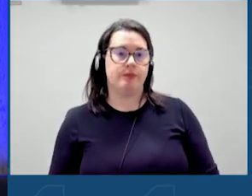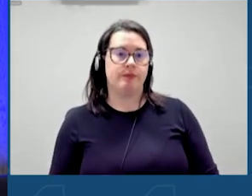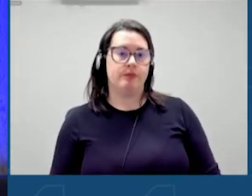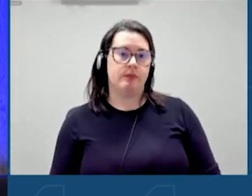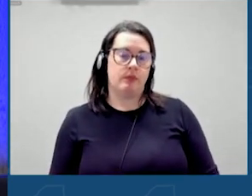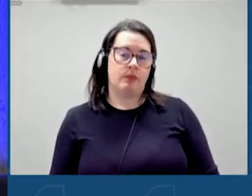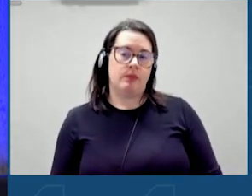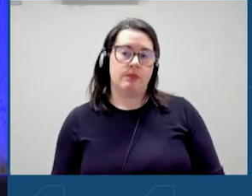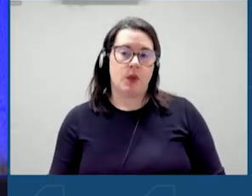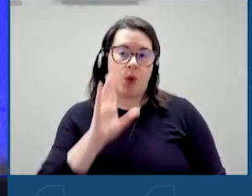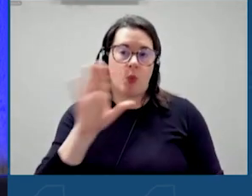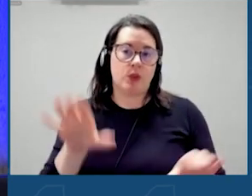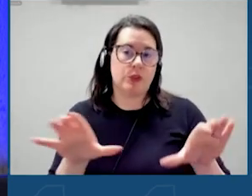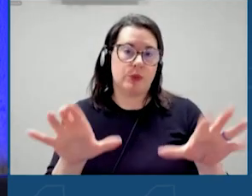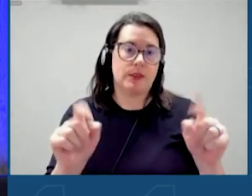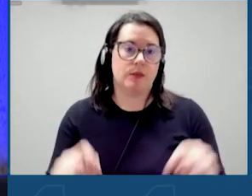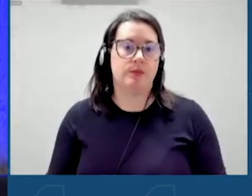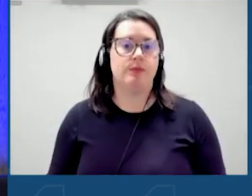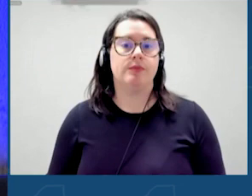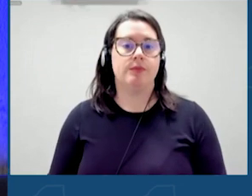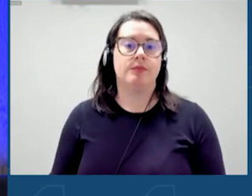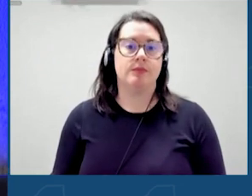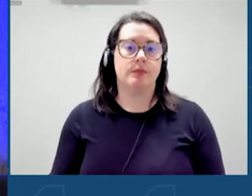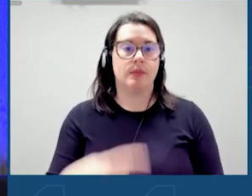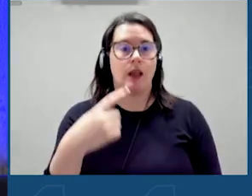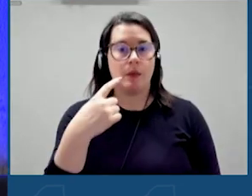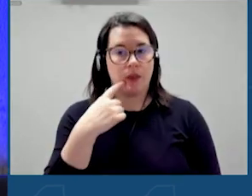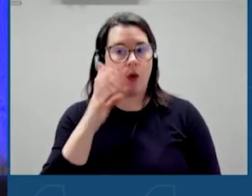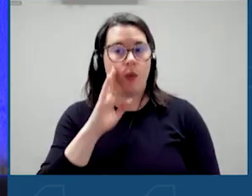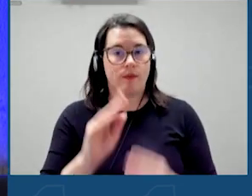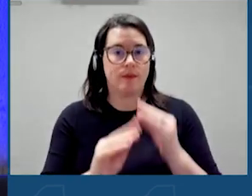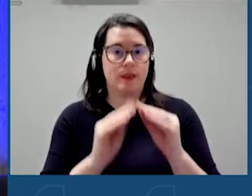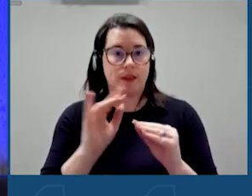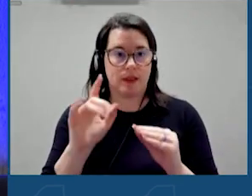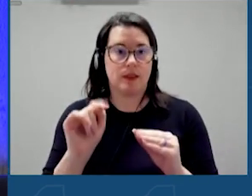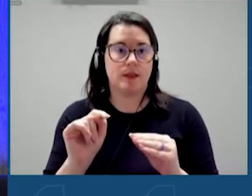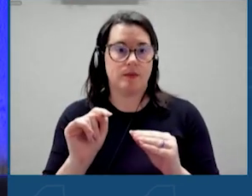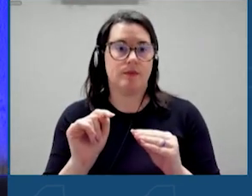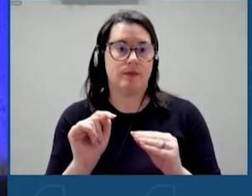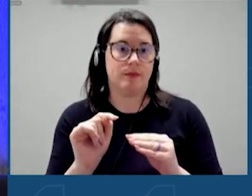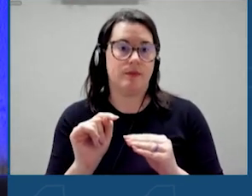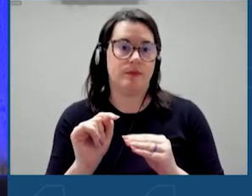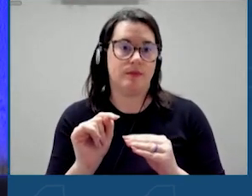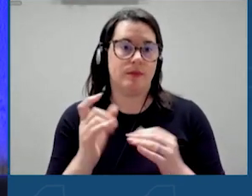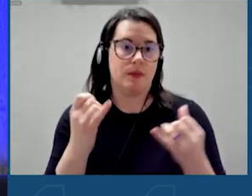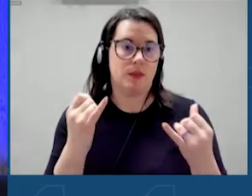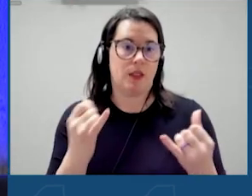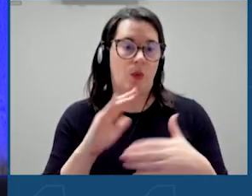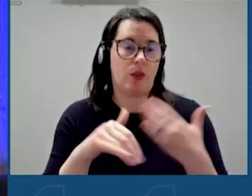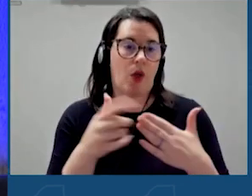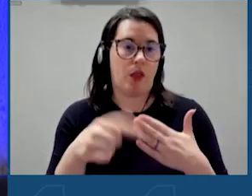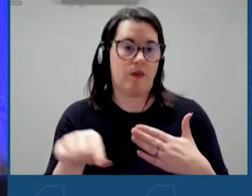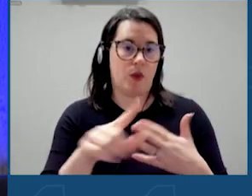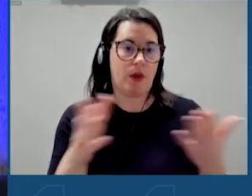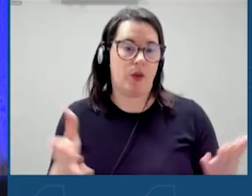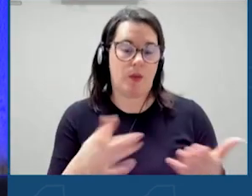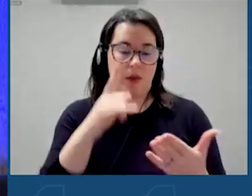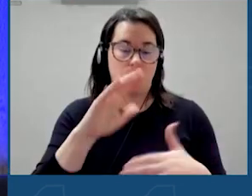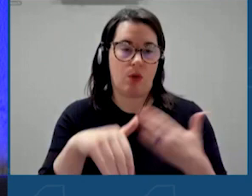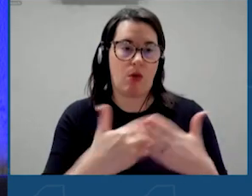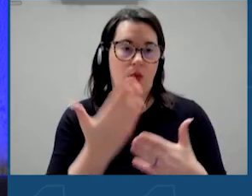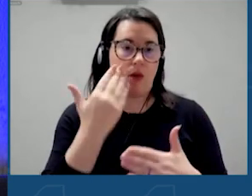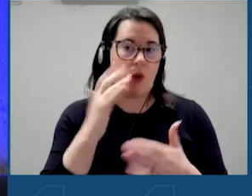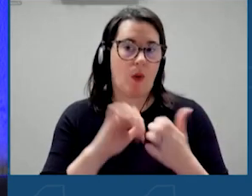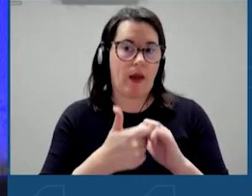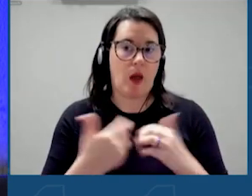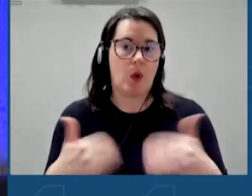up right now. I'm saying we're going to fix this. And this today, my friends, with all of you, because we all know how high the stakes